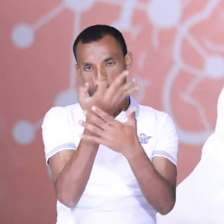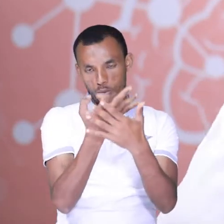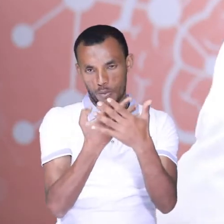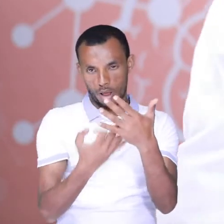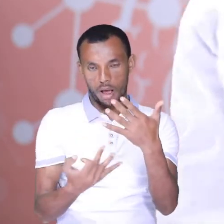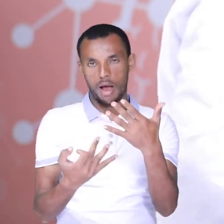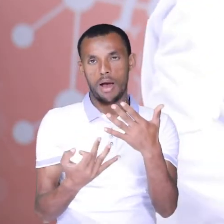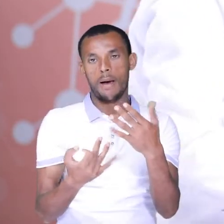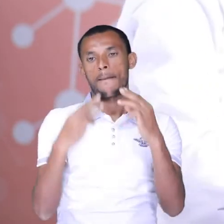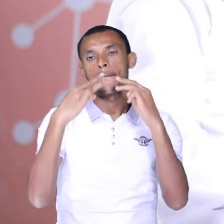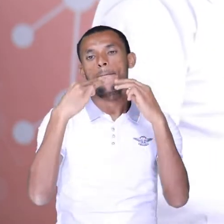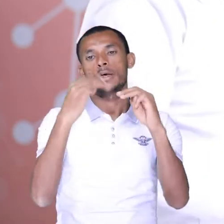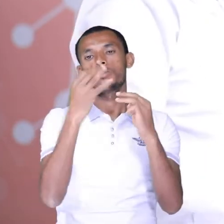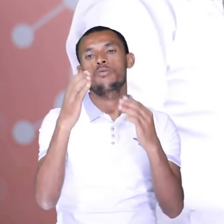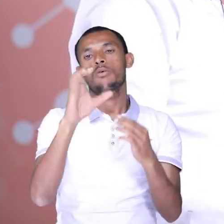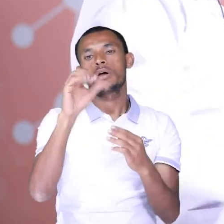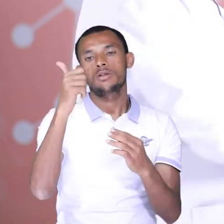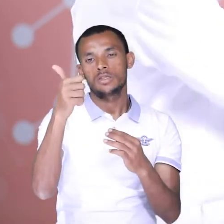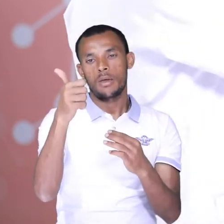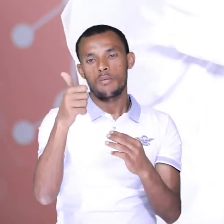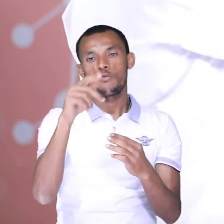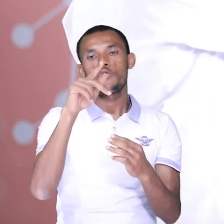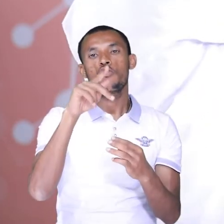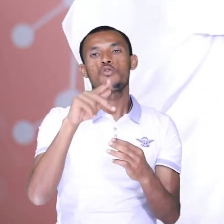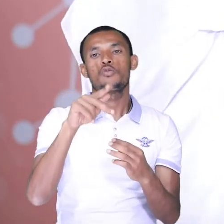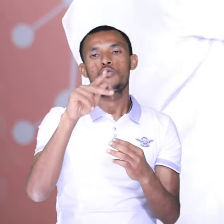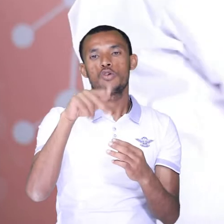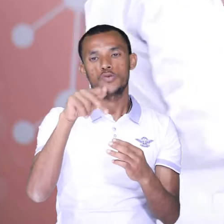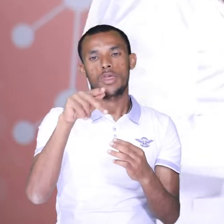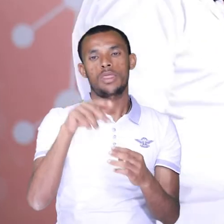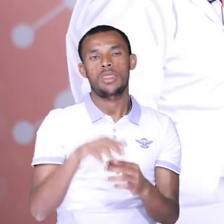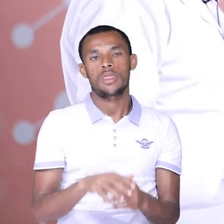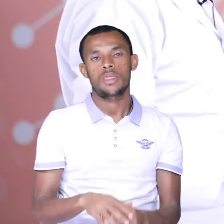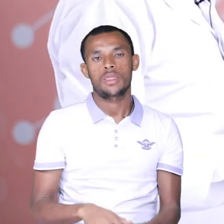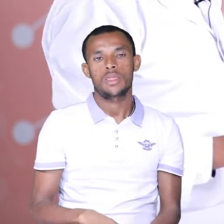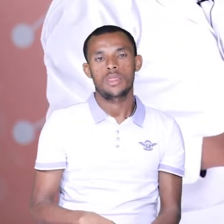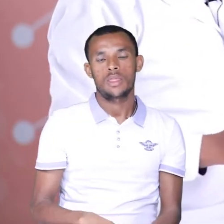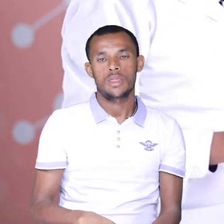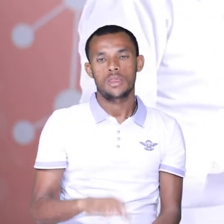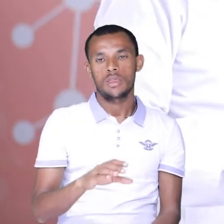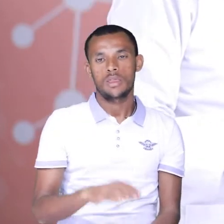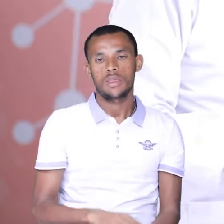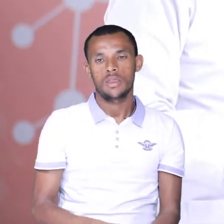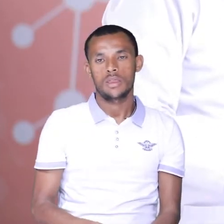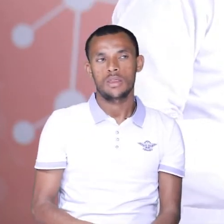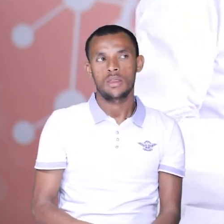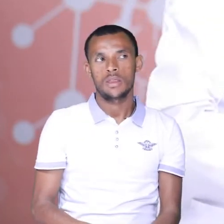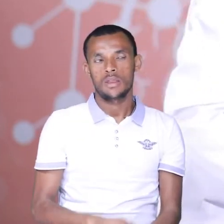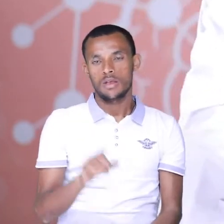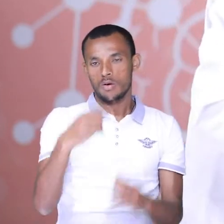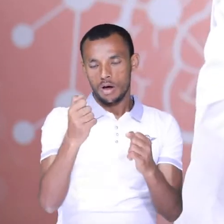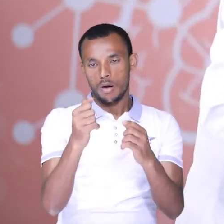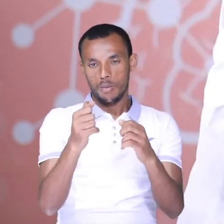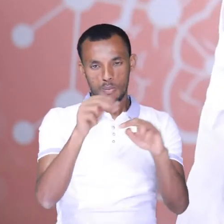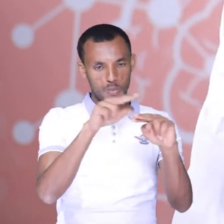of calcium phosphate. The formula mass of calcium phosphate. You can put